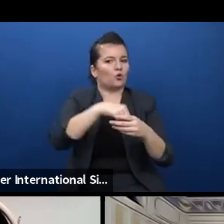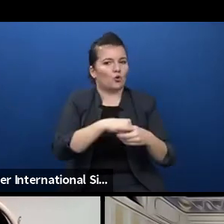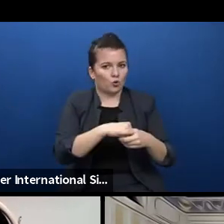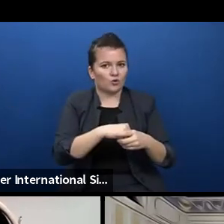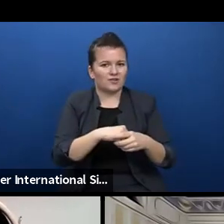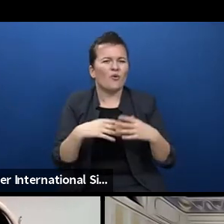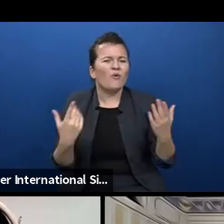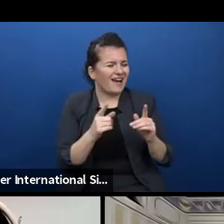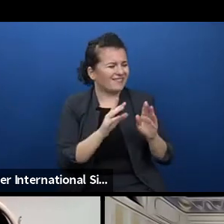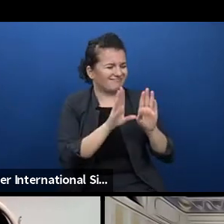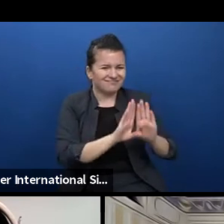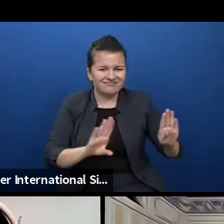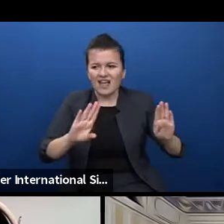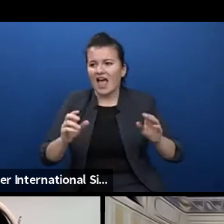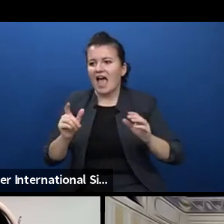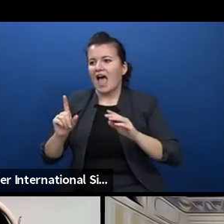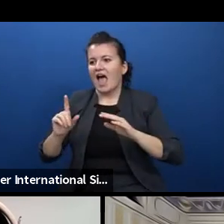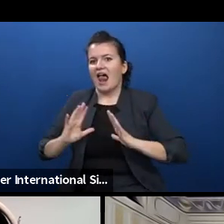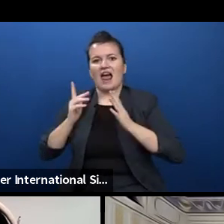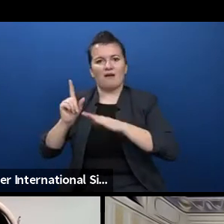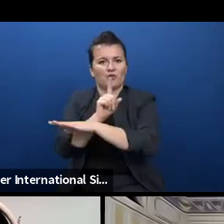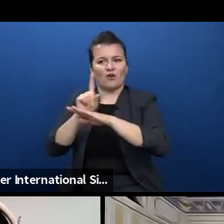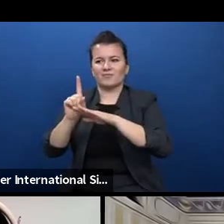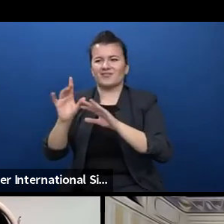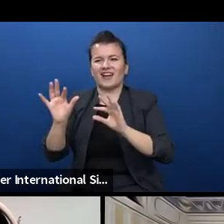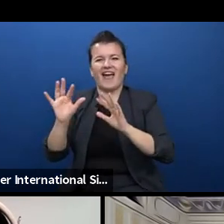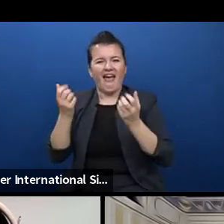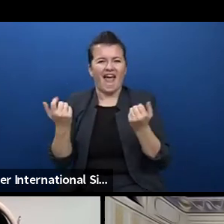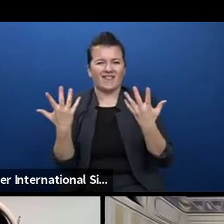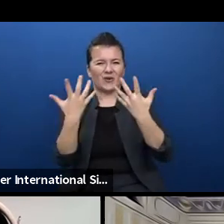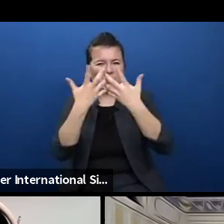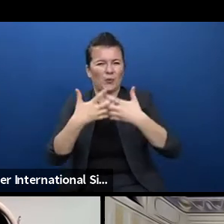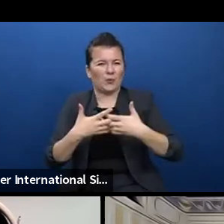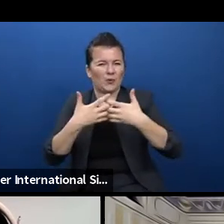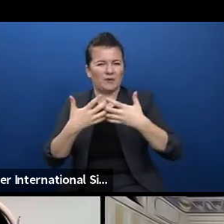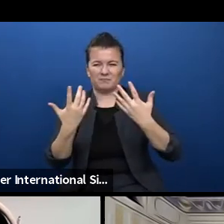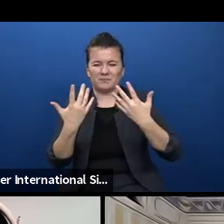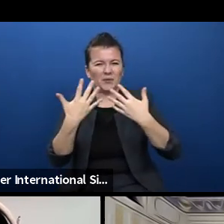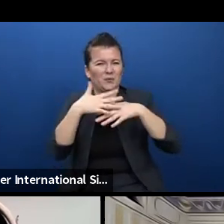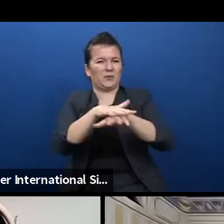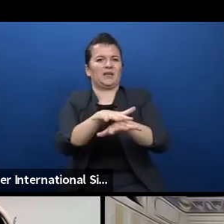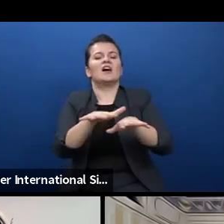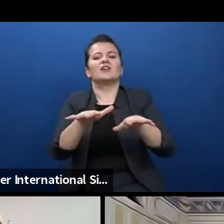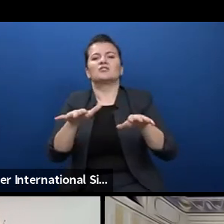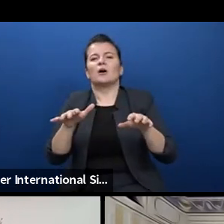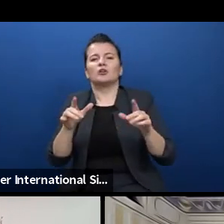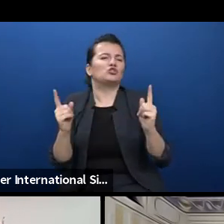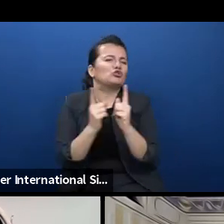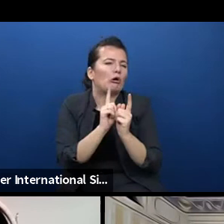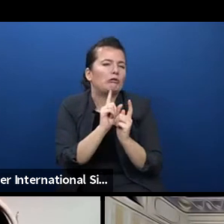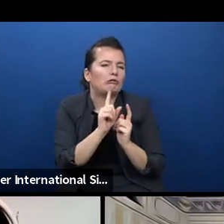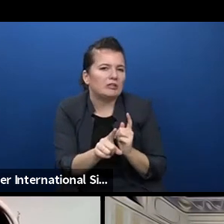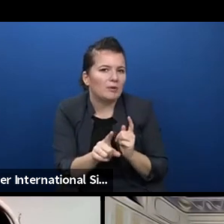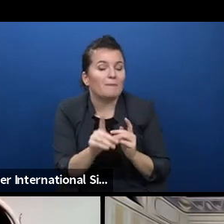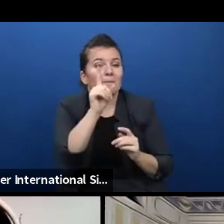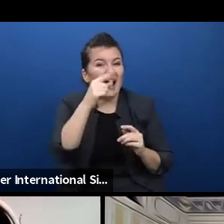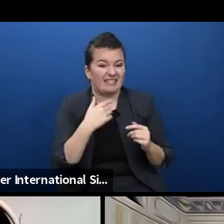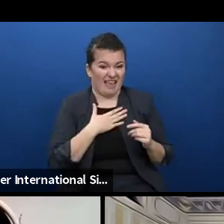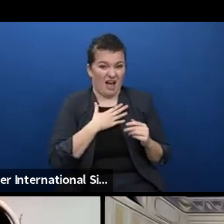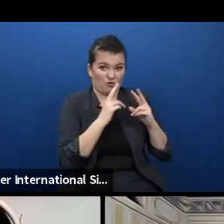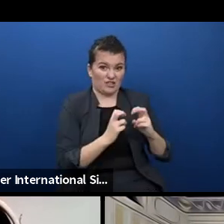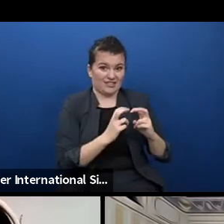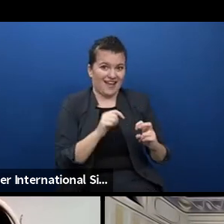interrelated. So that's a short answer, but this is going to be one of the first tasks also to the, of the study to see.